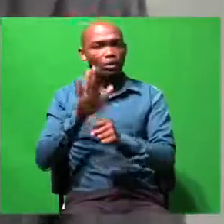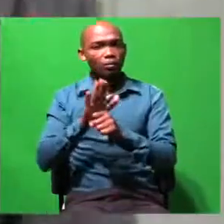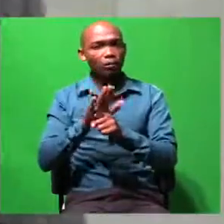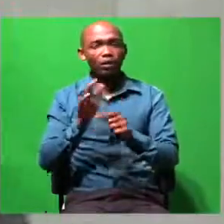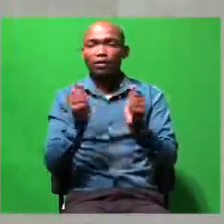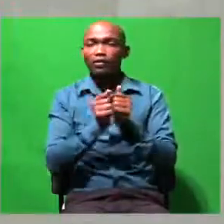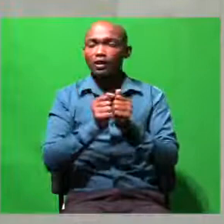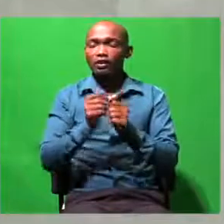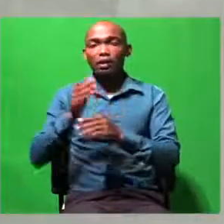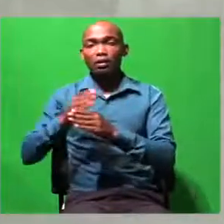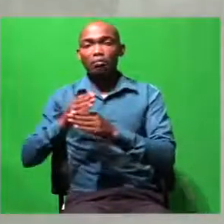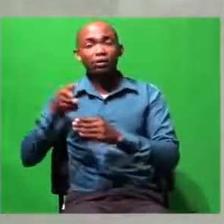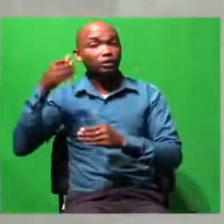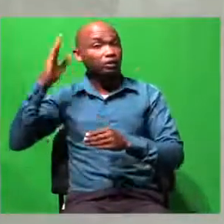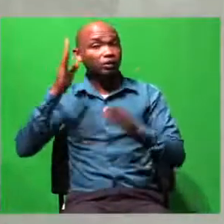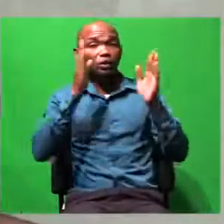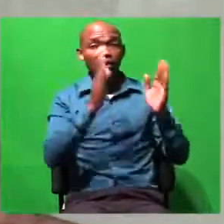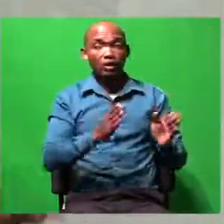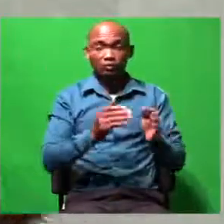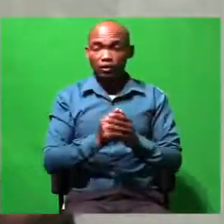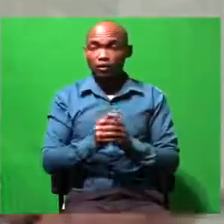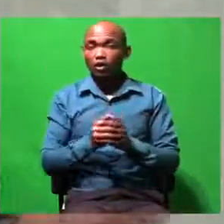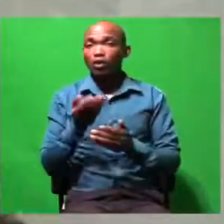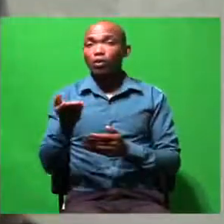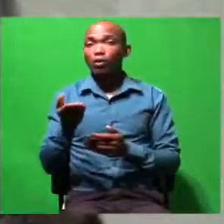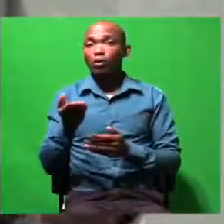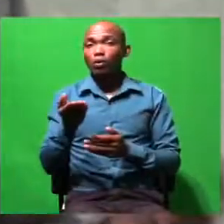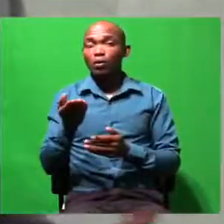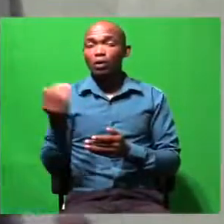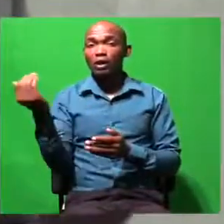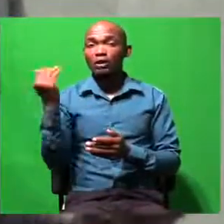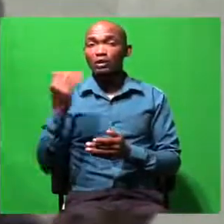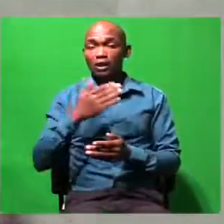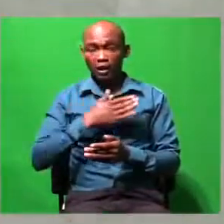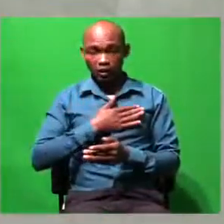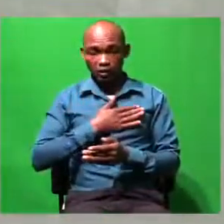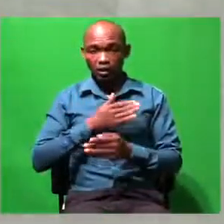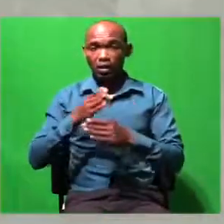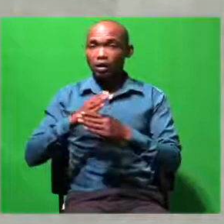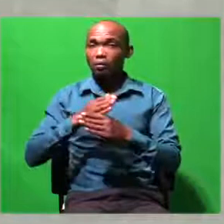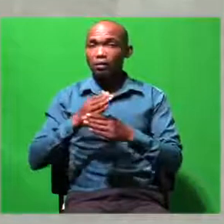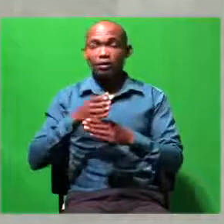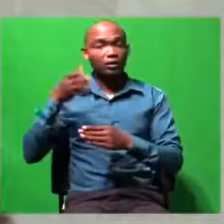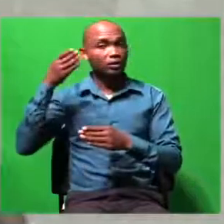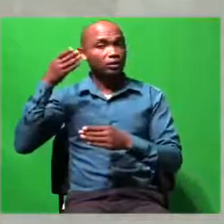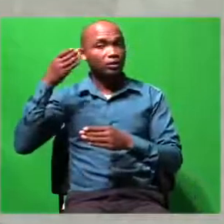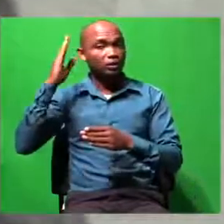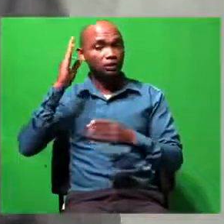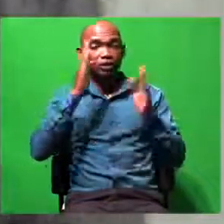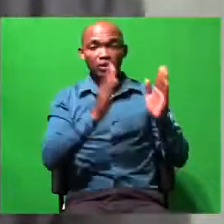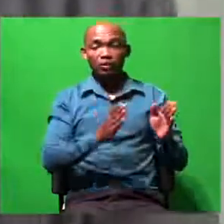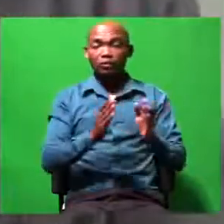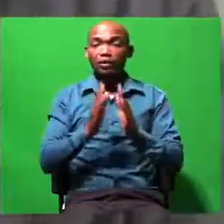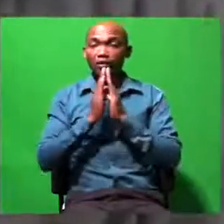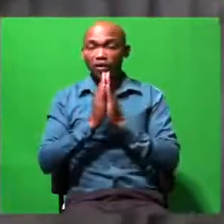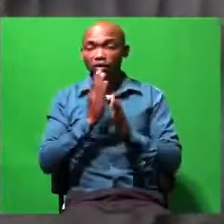government? Can you try? Who can tell us what is the meaning of central government? Well, thank you very